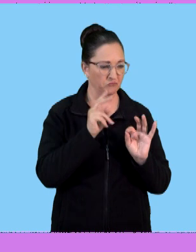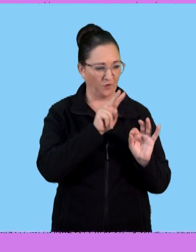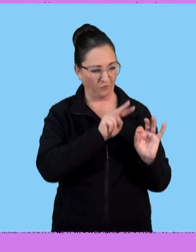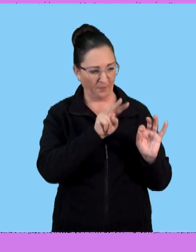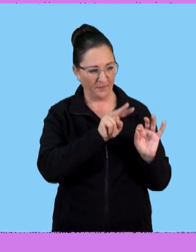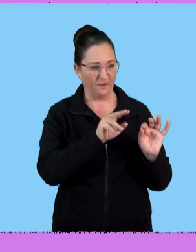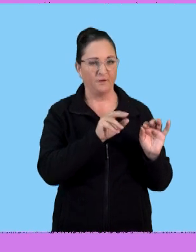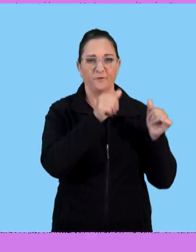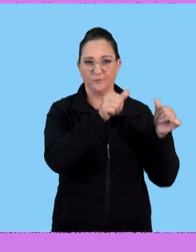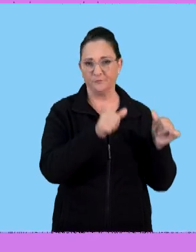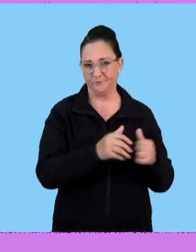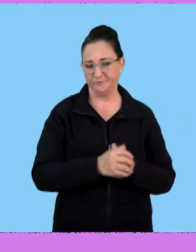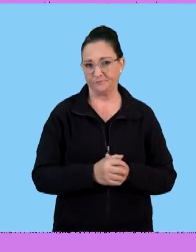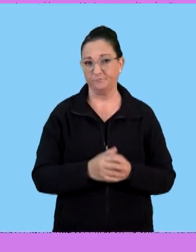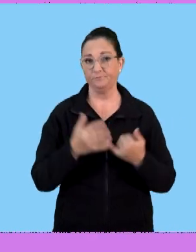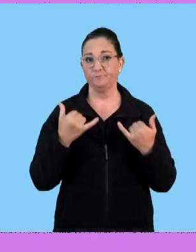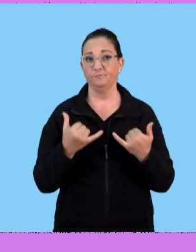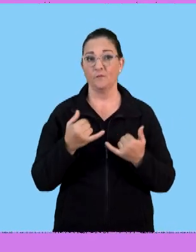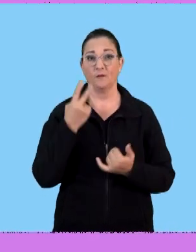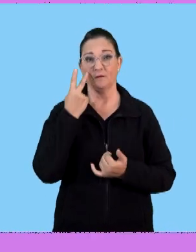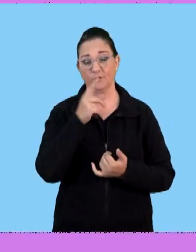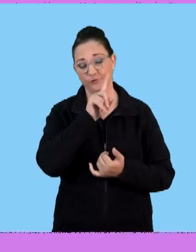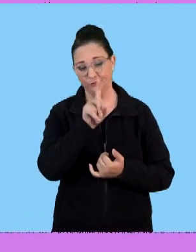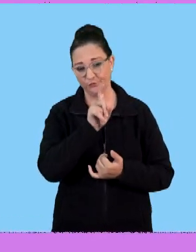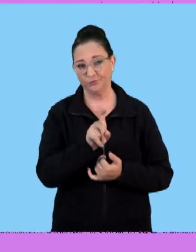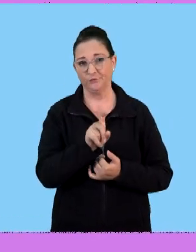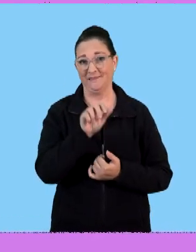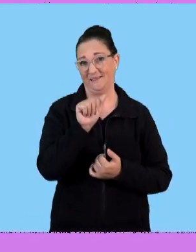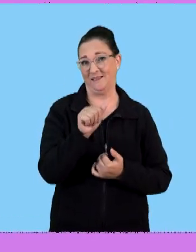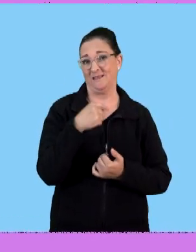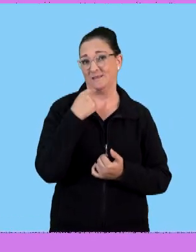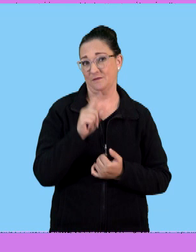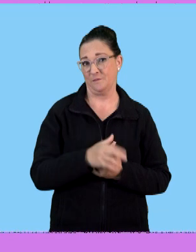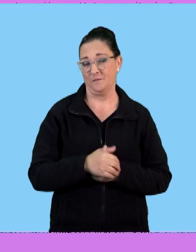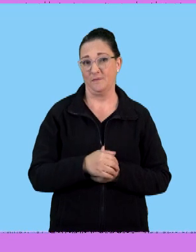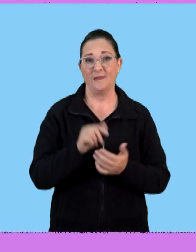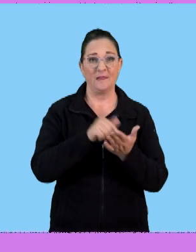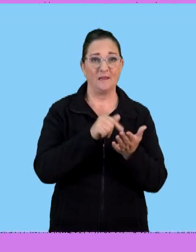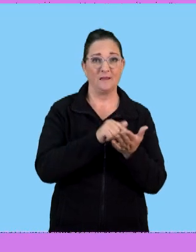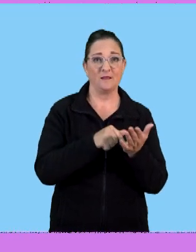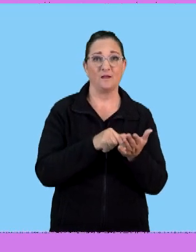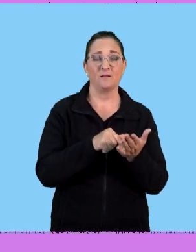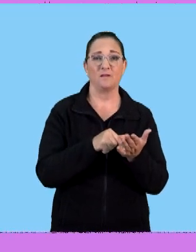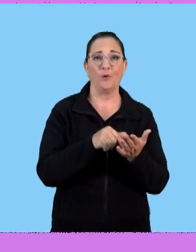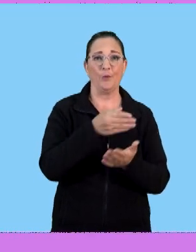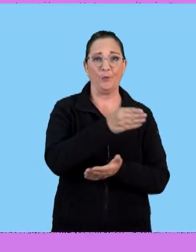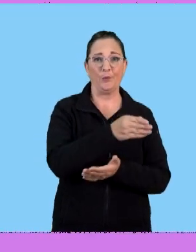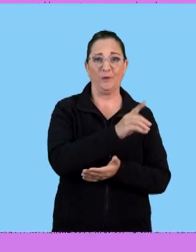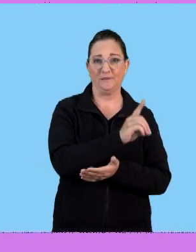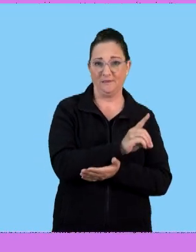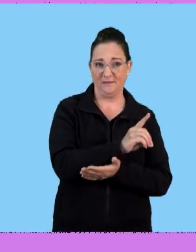what is presented on paper here. So let's look at our question. Question number A says, calculate the missing